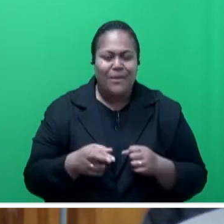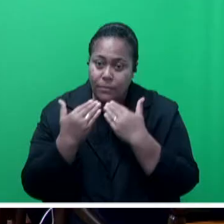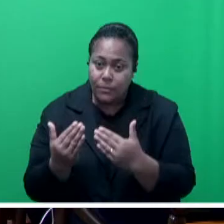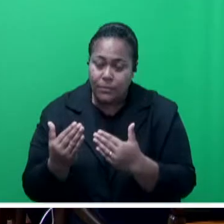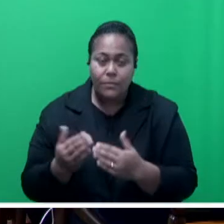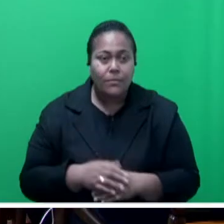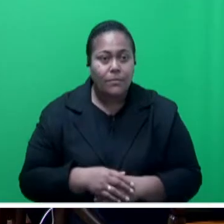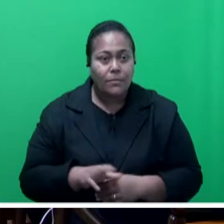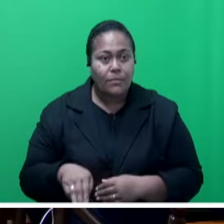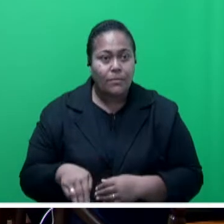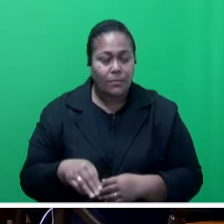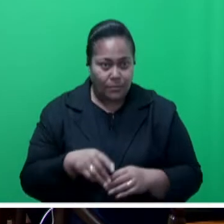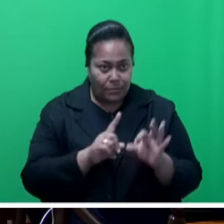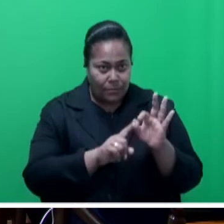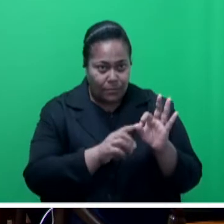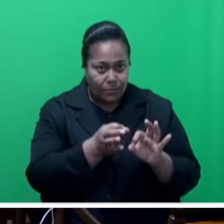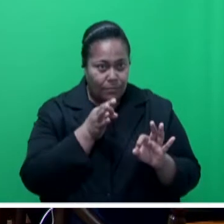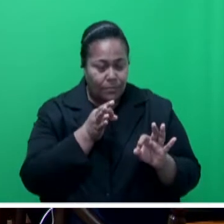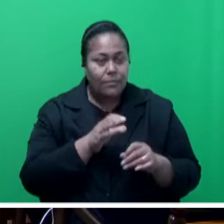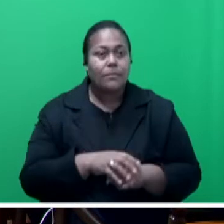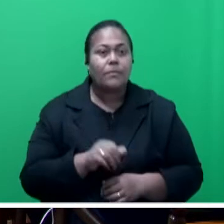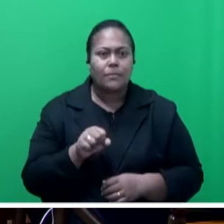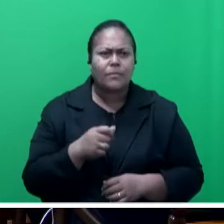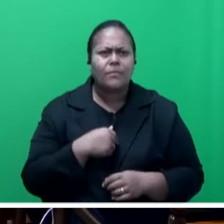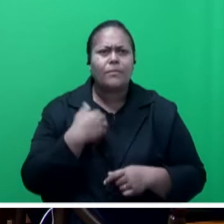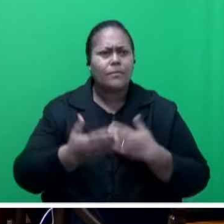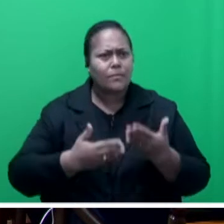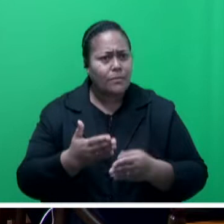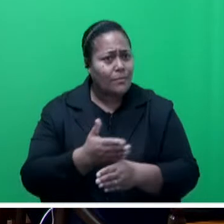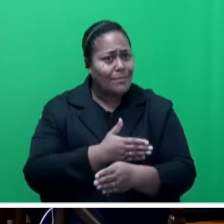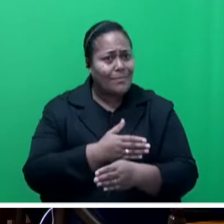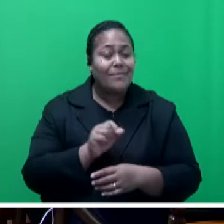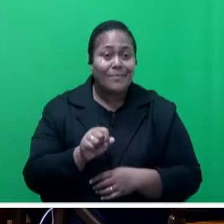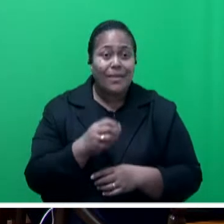basis. So, as I've alluded to earlier, we now have 3